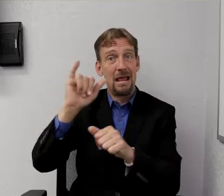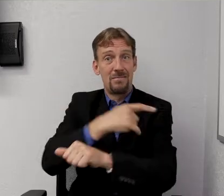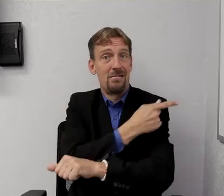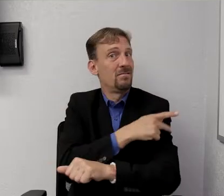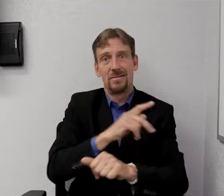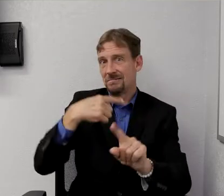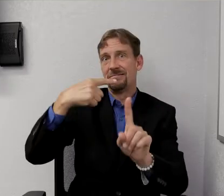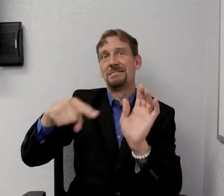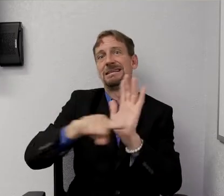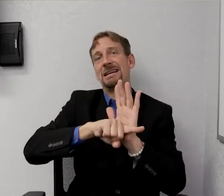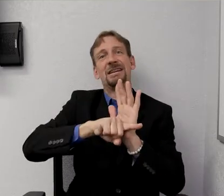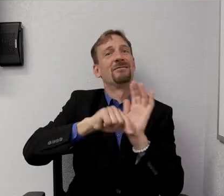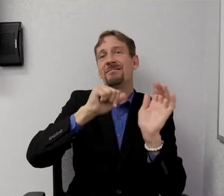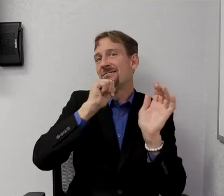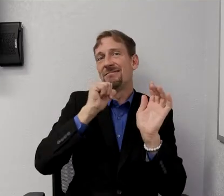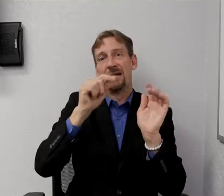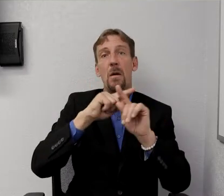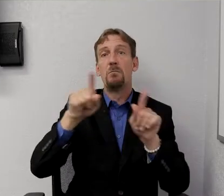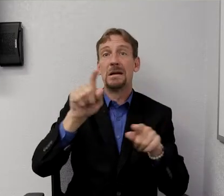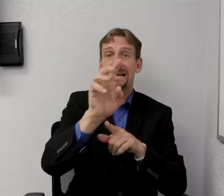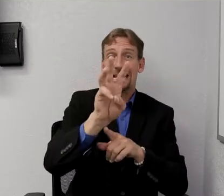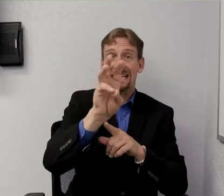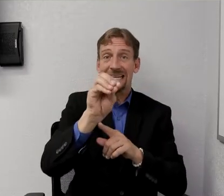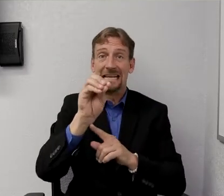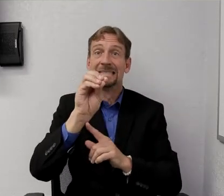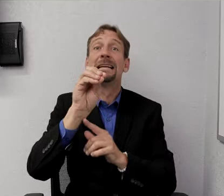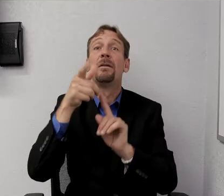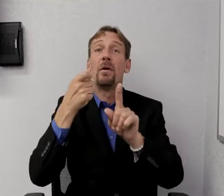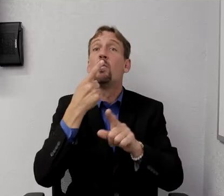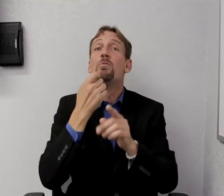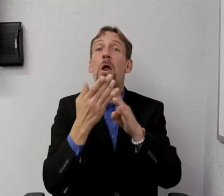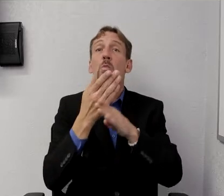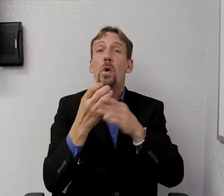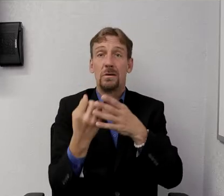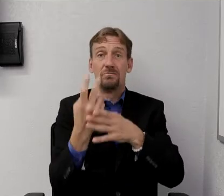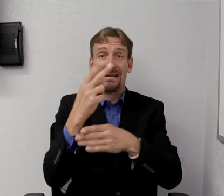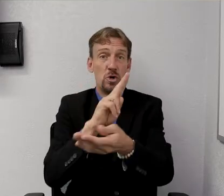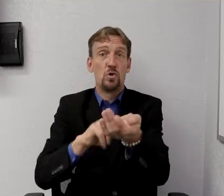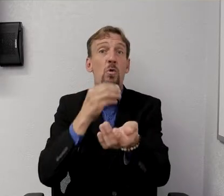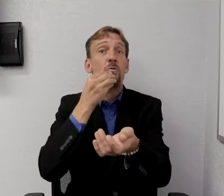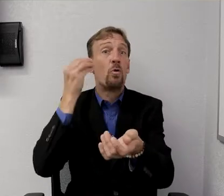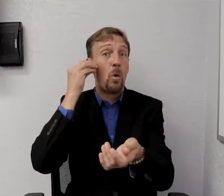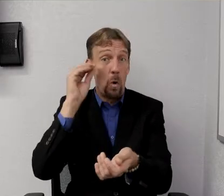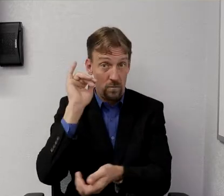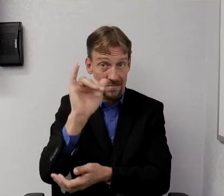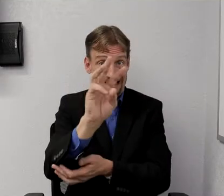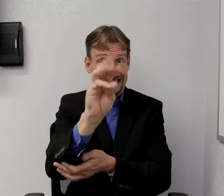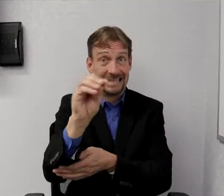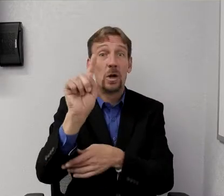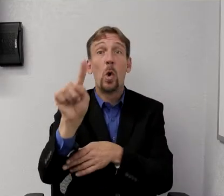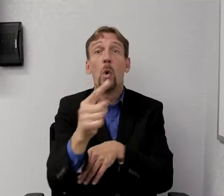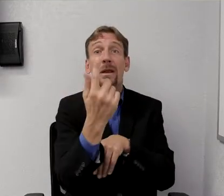negative. Of those 60 Redwood Springs patients, only a few, maybe 3, actually ended